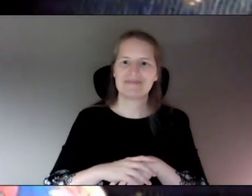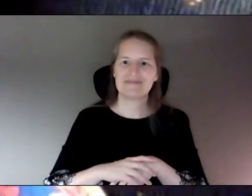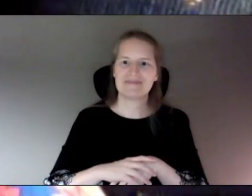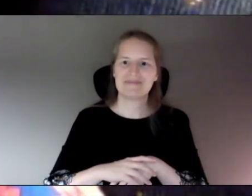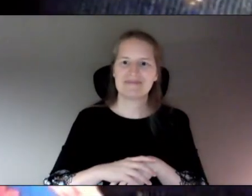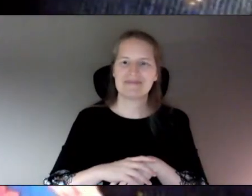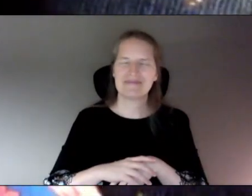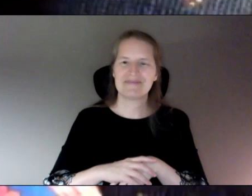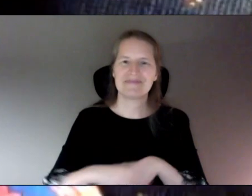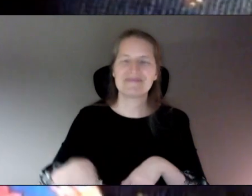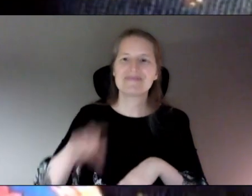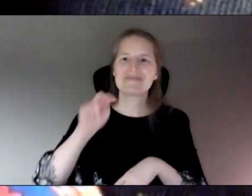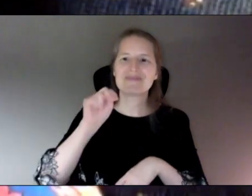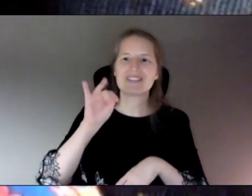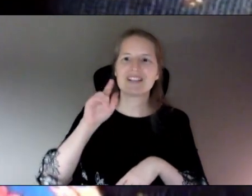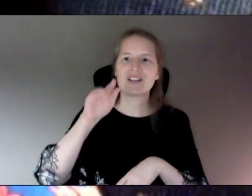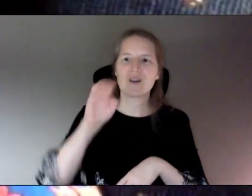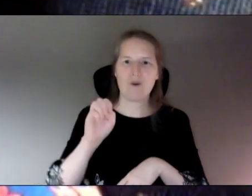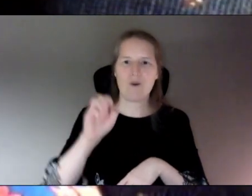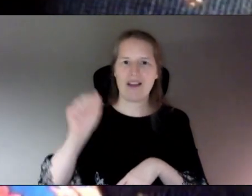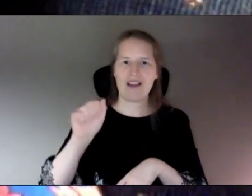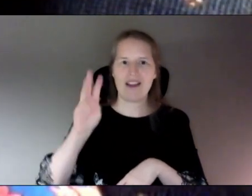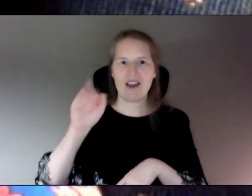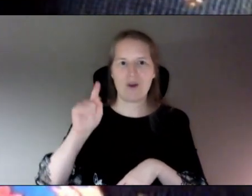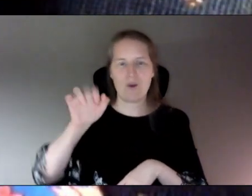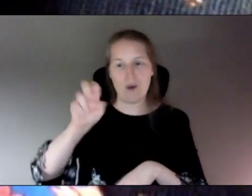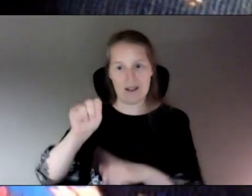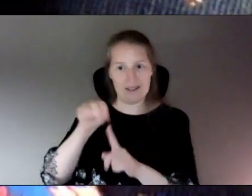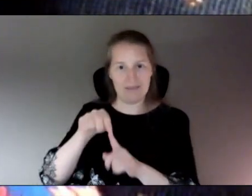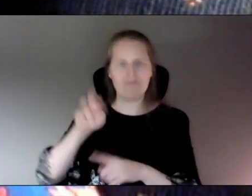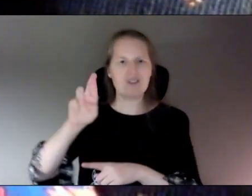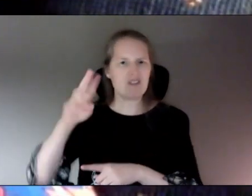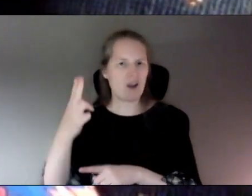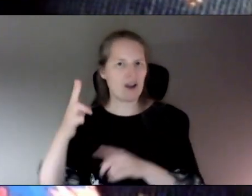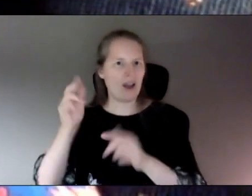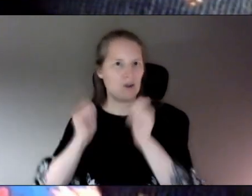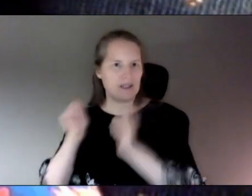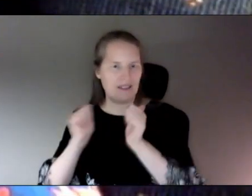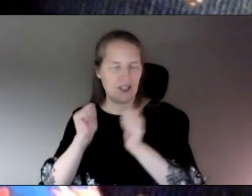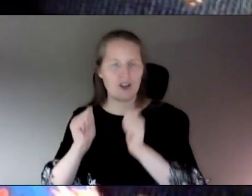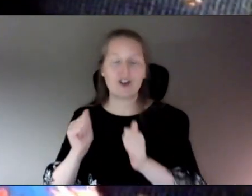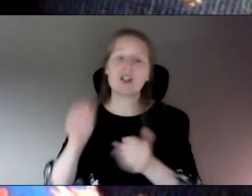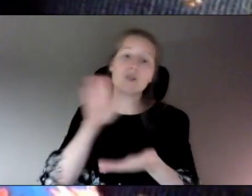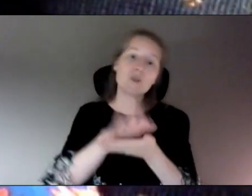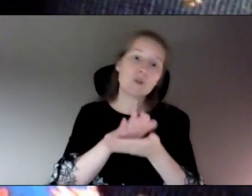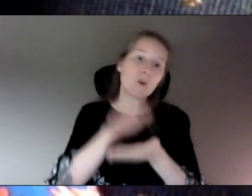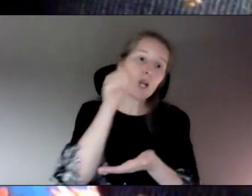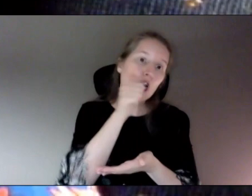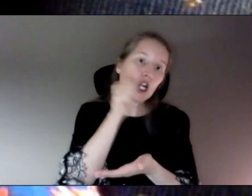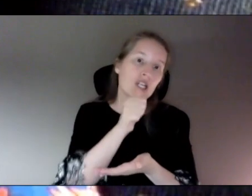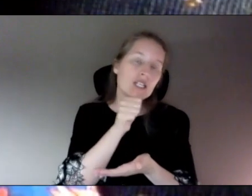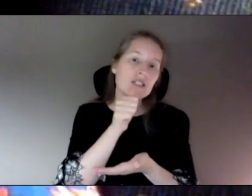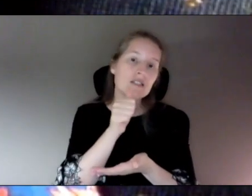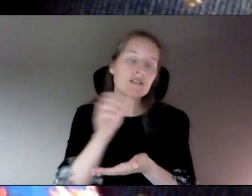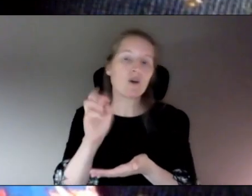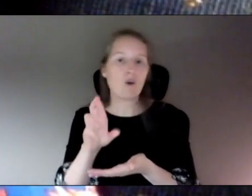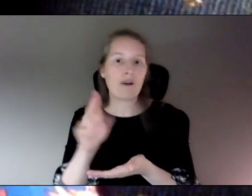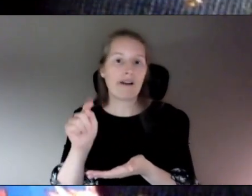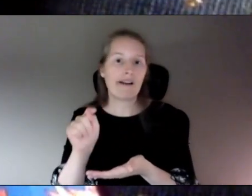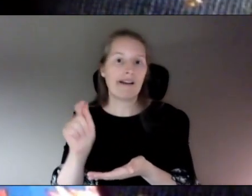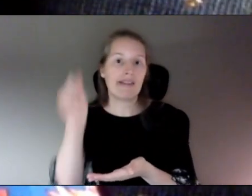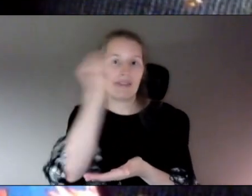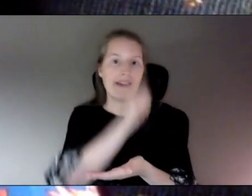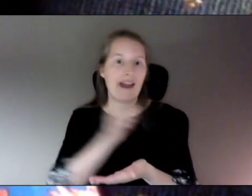For Nicole A. Watson's nominated work on Roundhouse Theater's production of Schoolgirls, or the African Mean